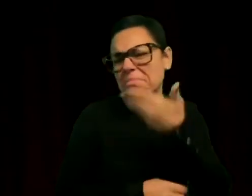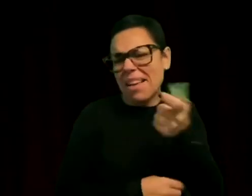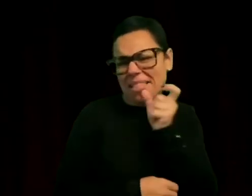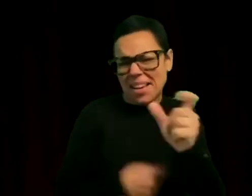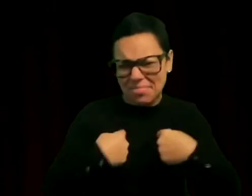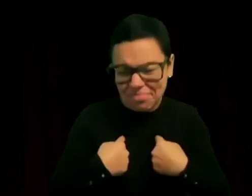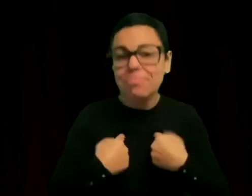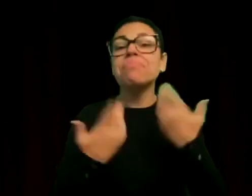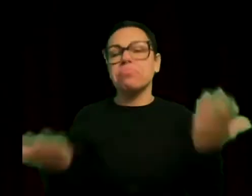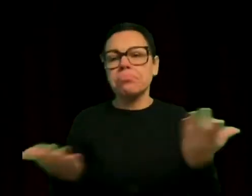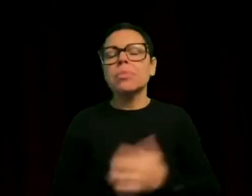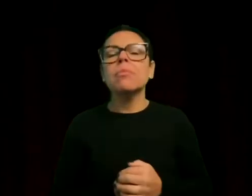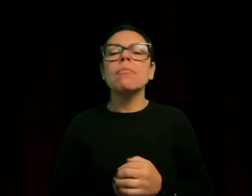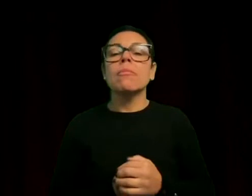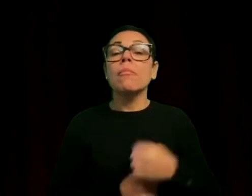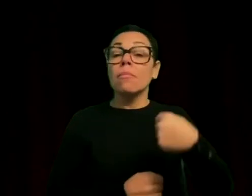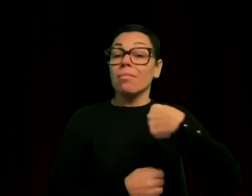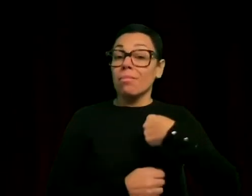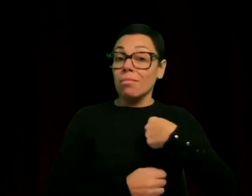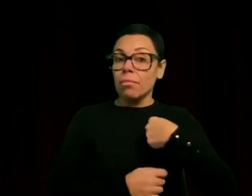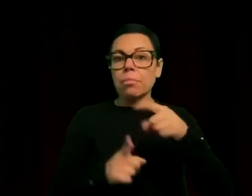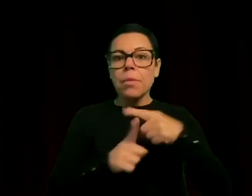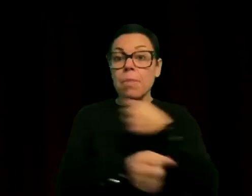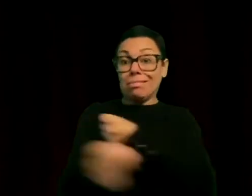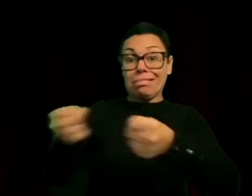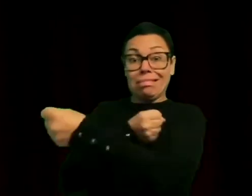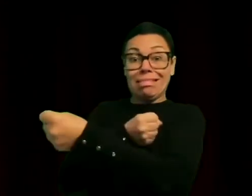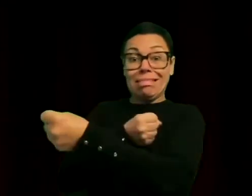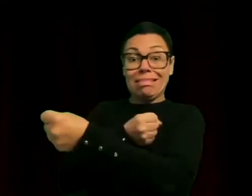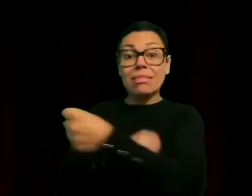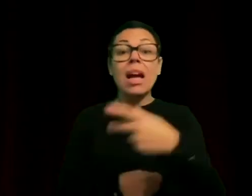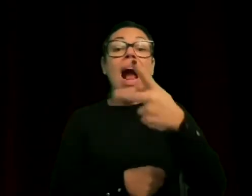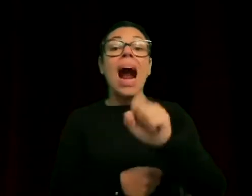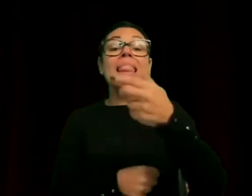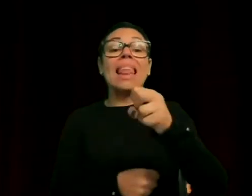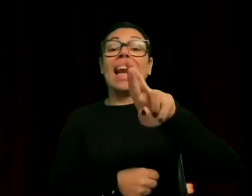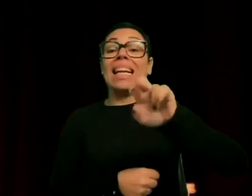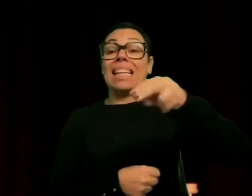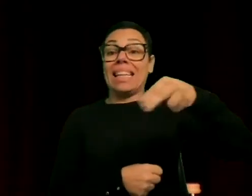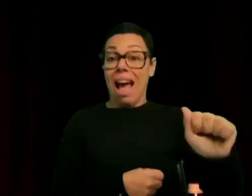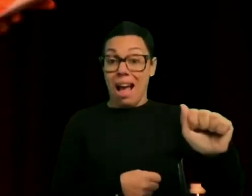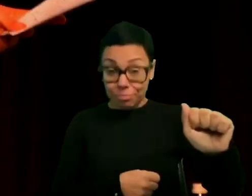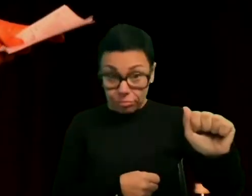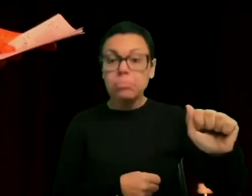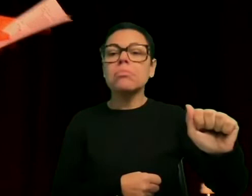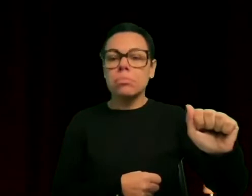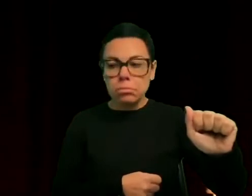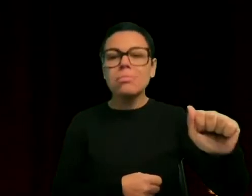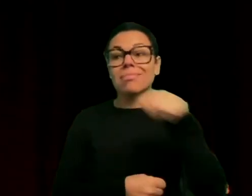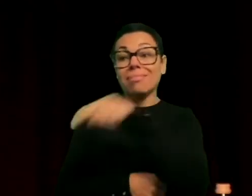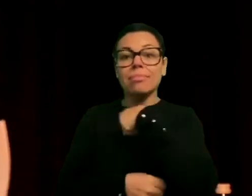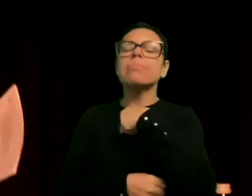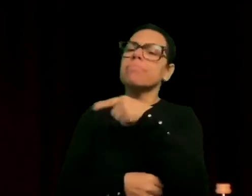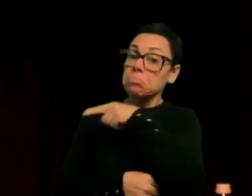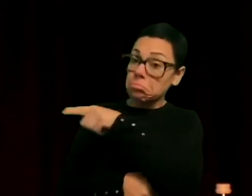stepped in for her. During this session, we also would like to have your participation, whether you're here in the room